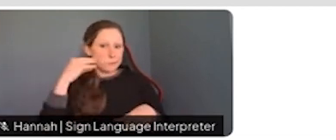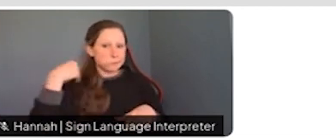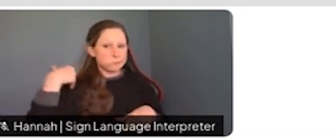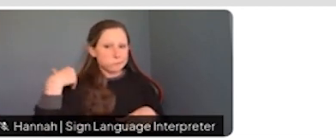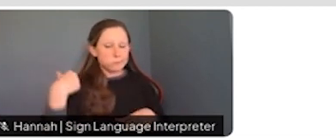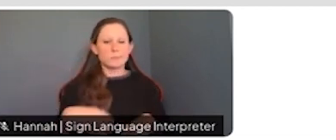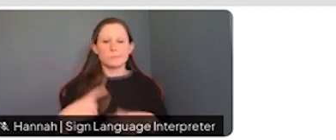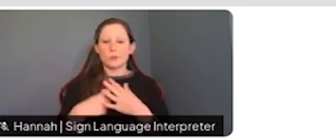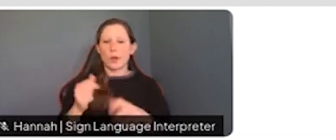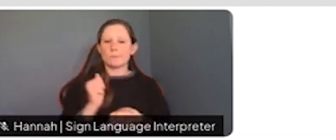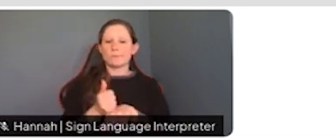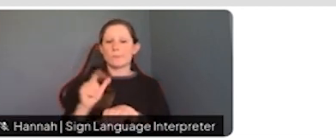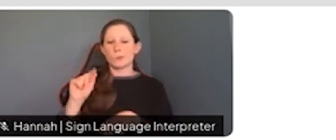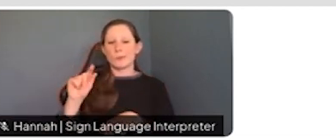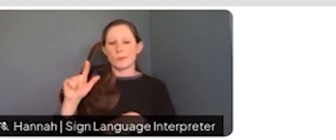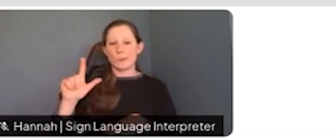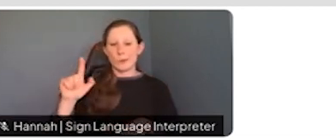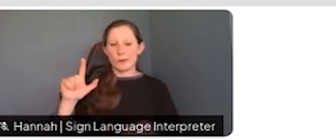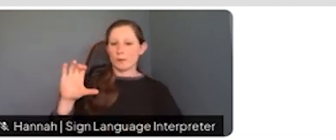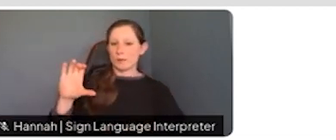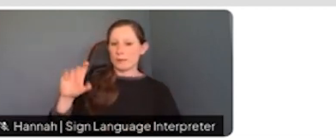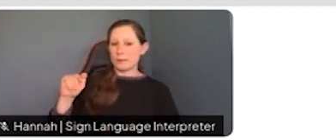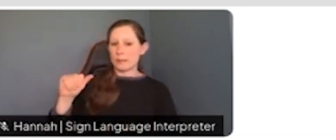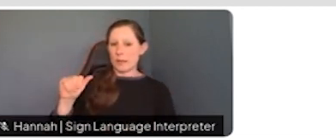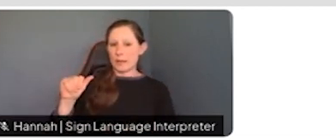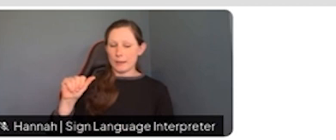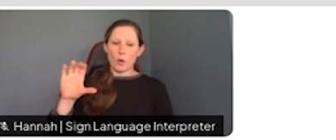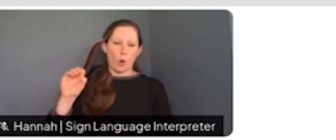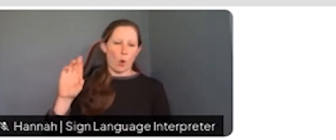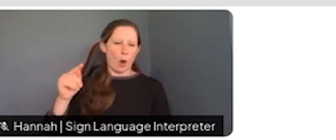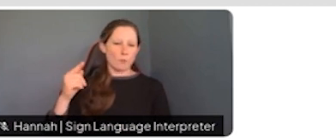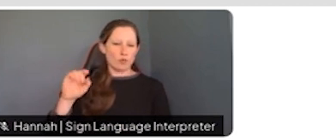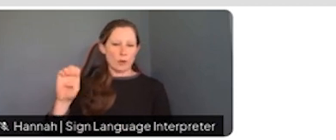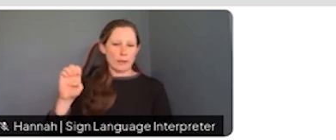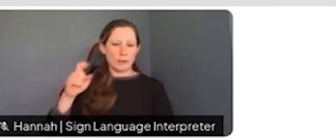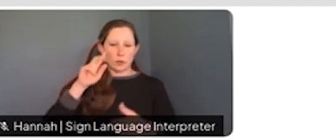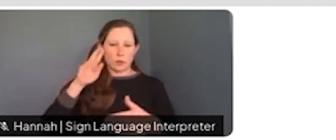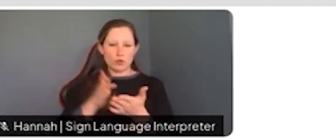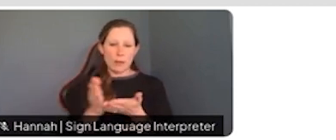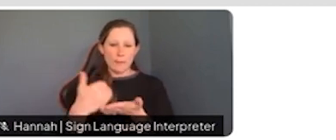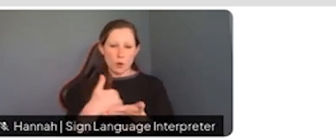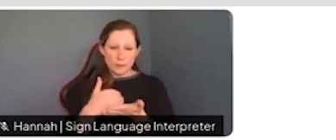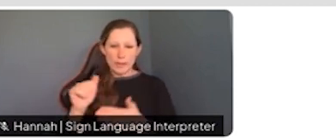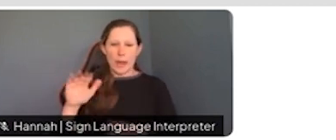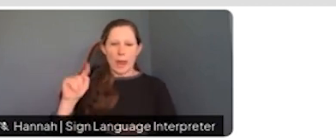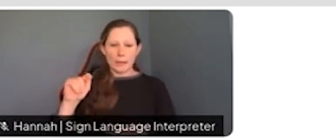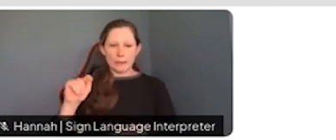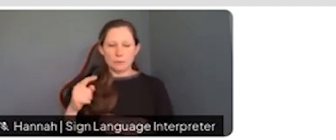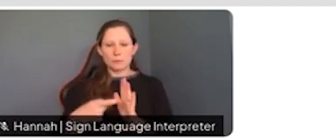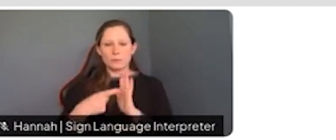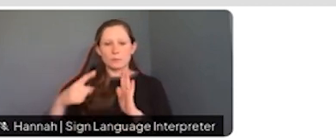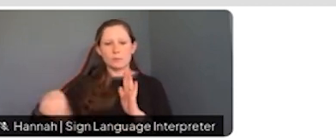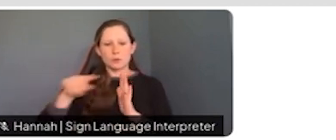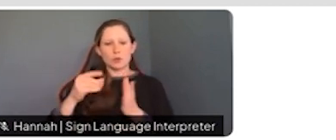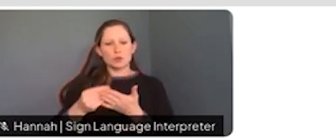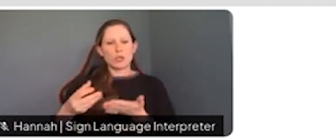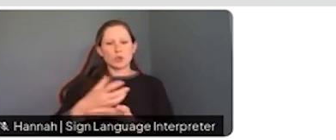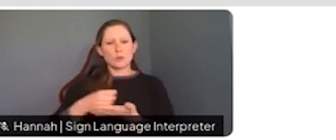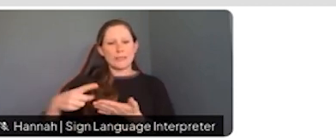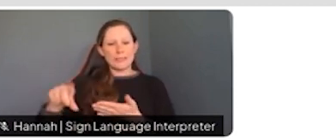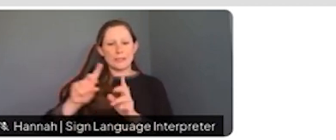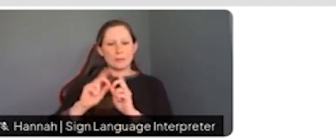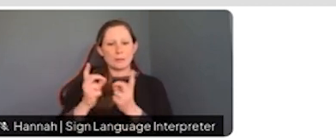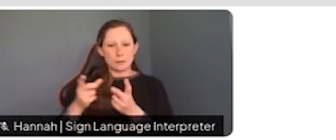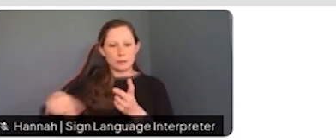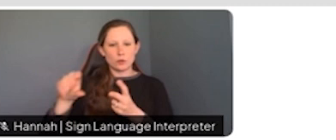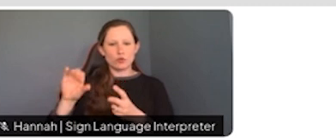in 2021, the CTA, Corporate Transparency Act, requires the Treasury Department's Financial Crimes and Enforcement Network,